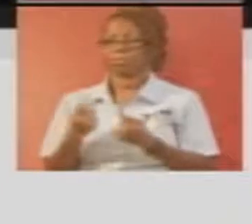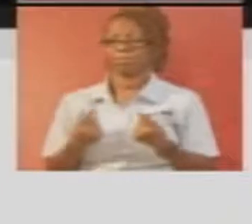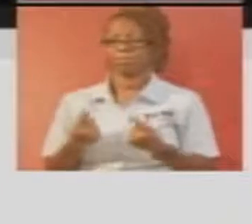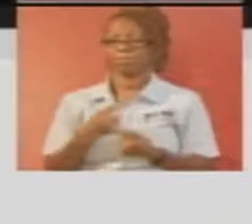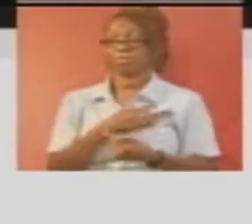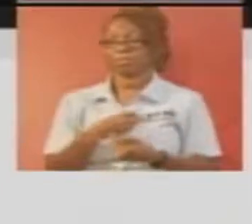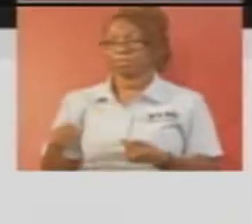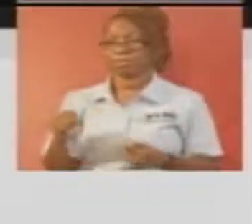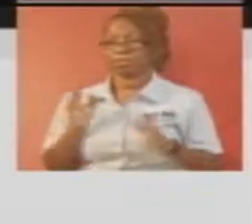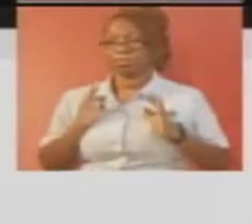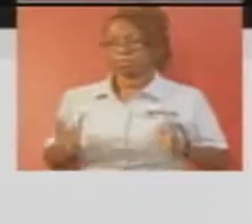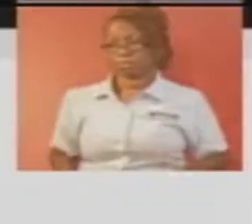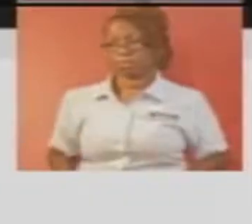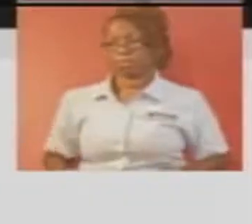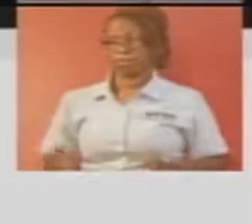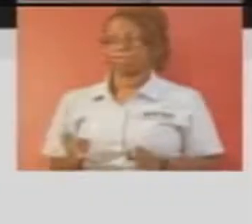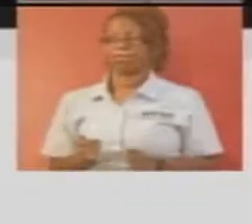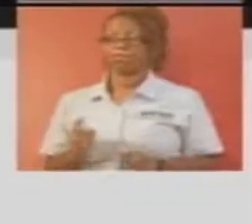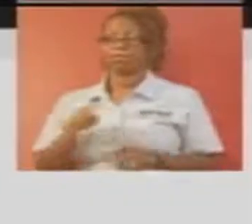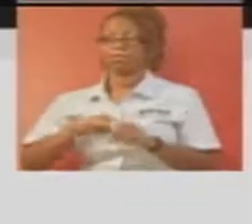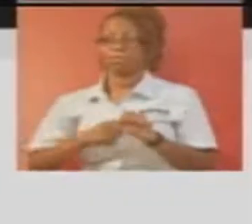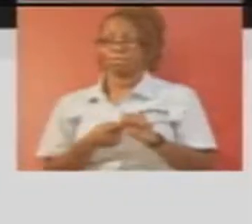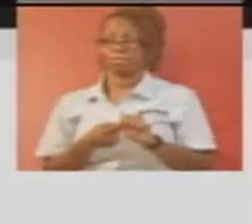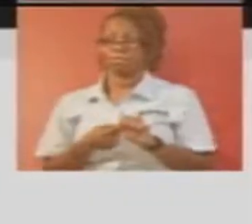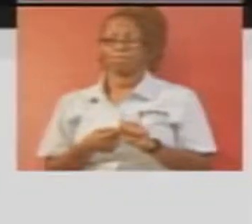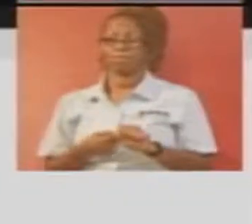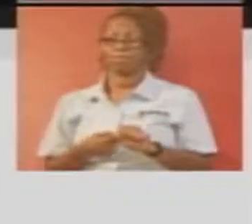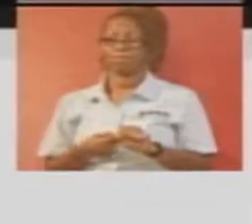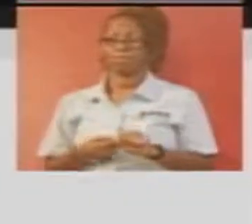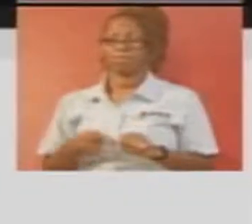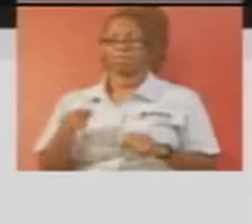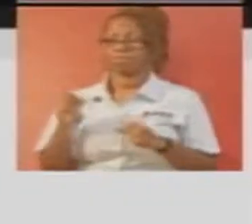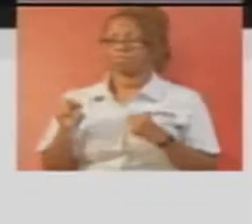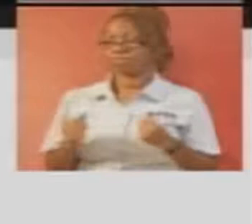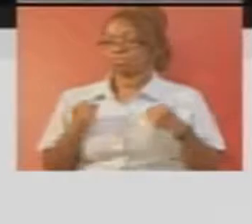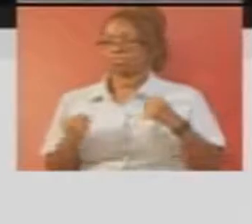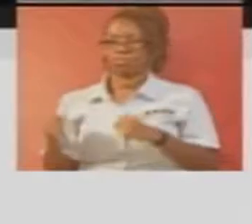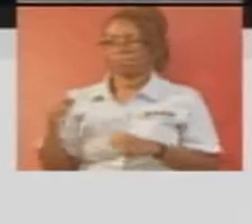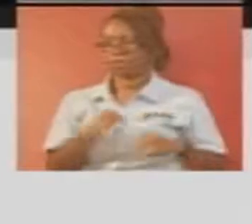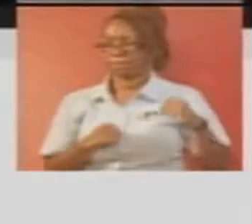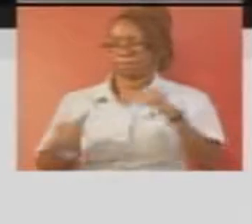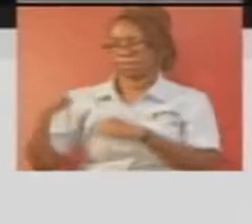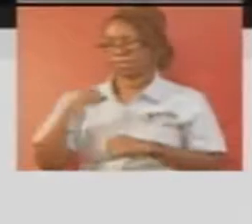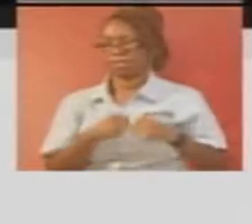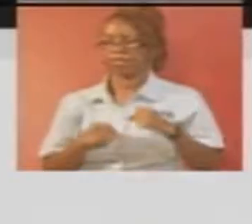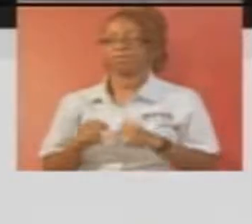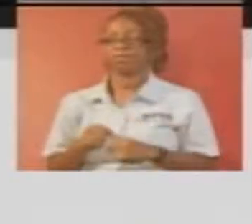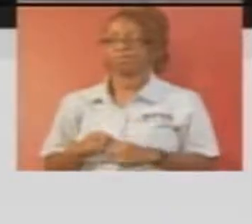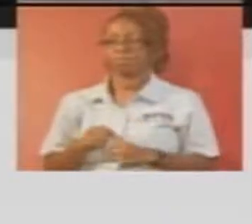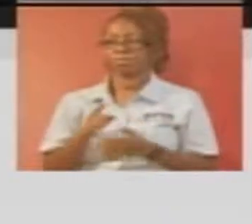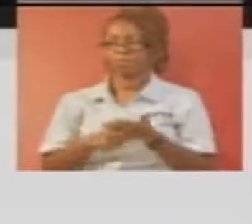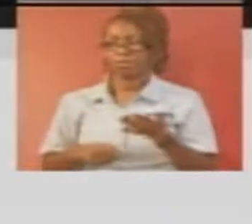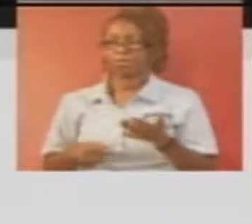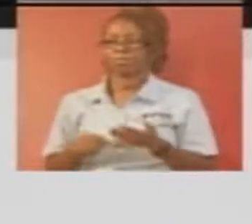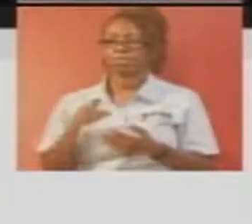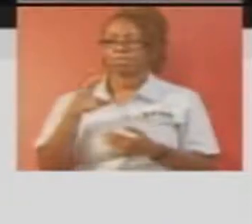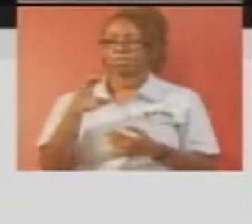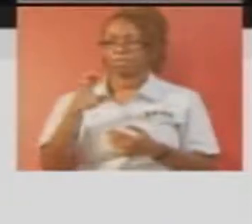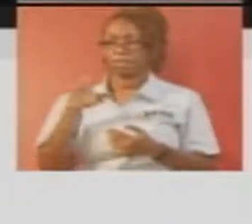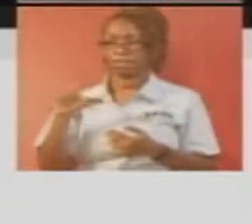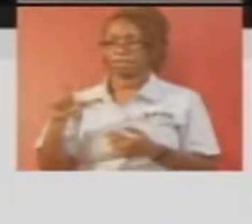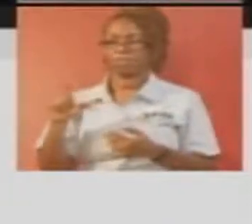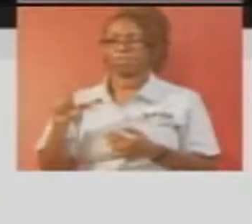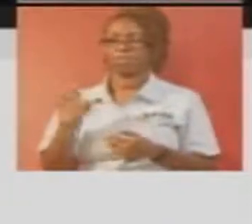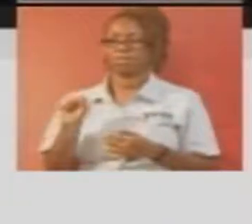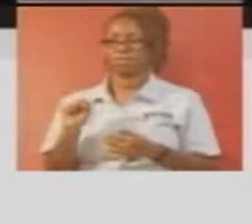then selecting and mass-producing specific immune response cells called B cells and T cells. The B cell is shown in blue and the T cell